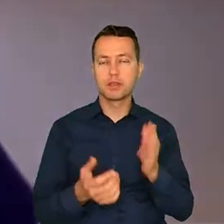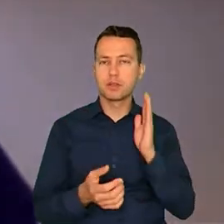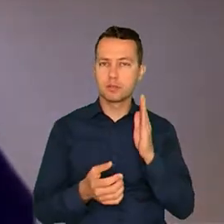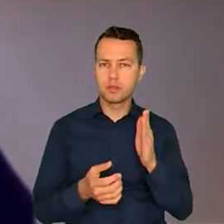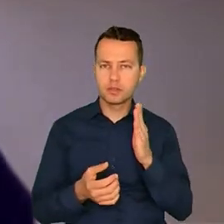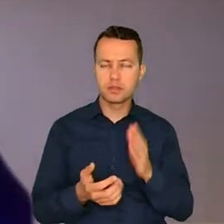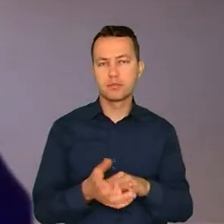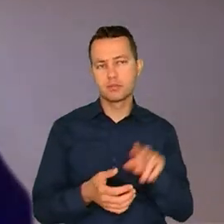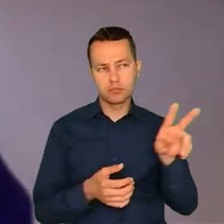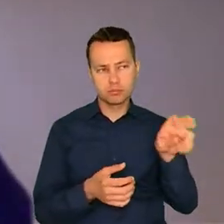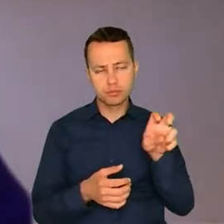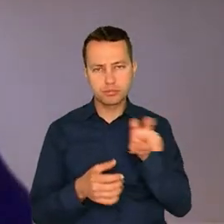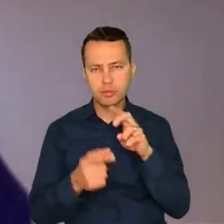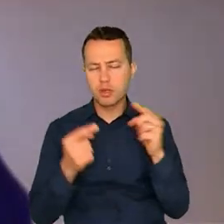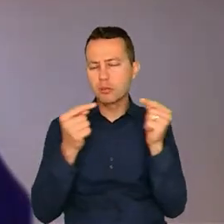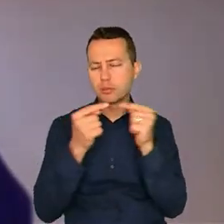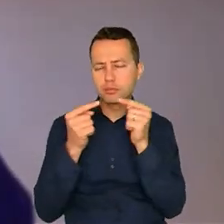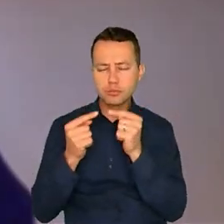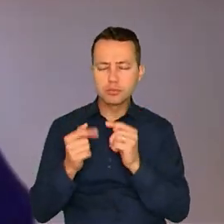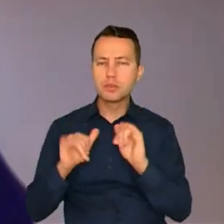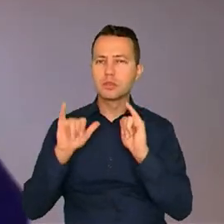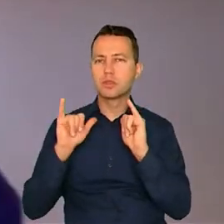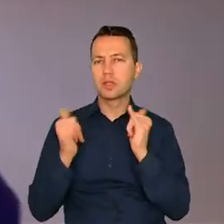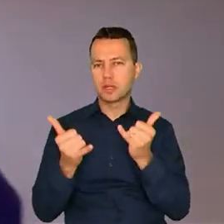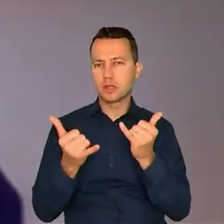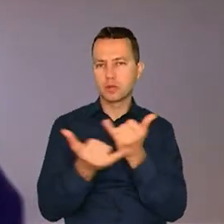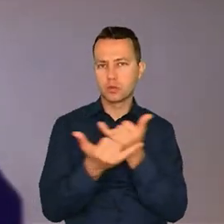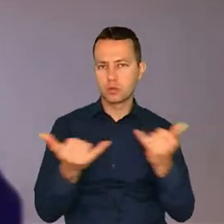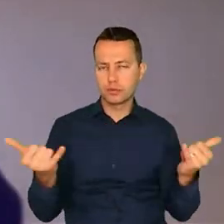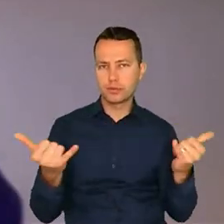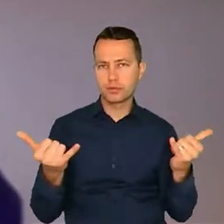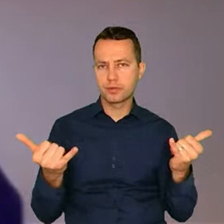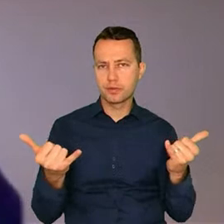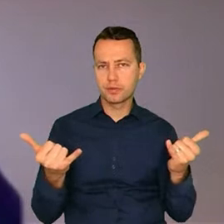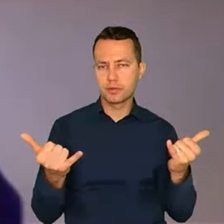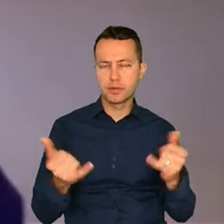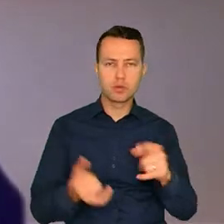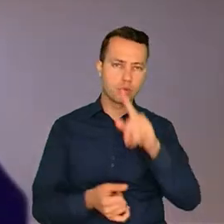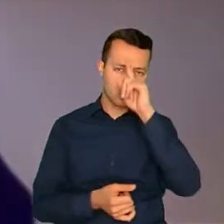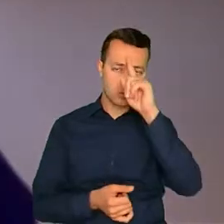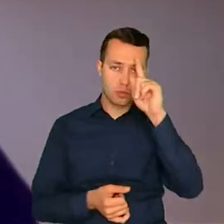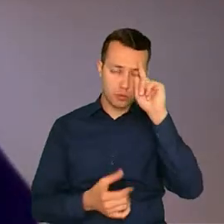will see the references there. So protection of